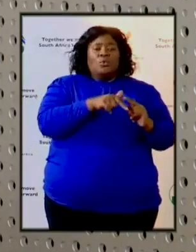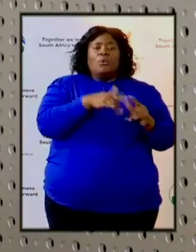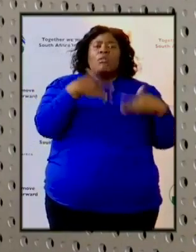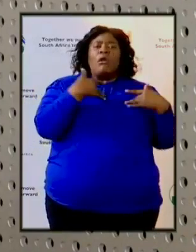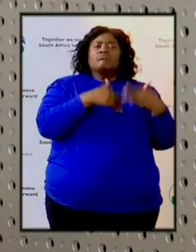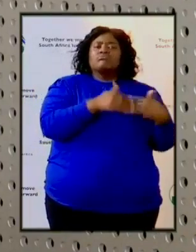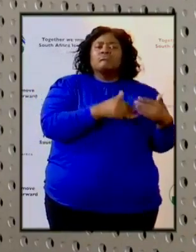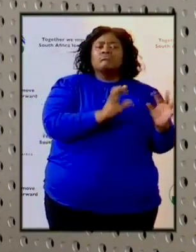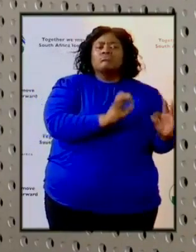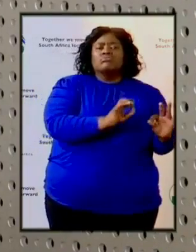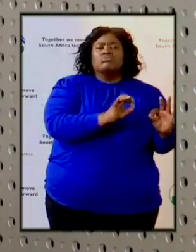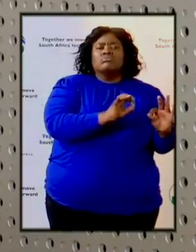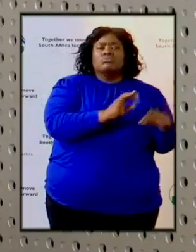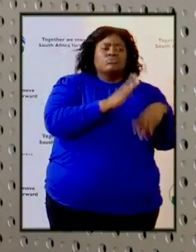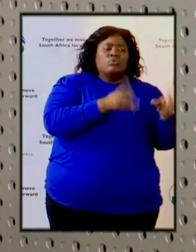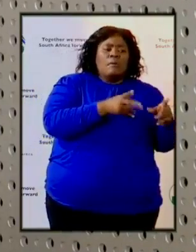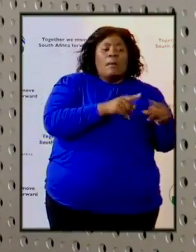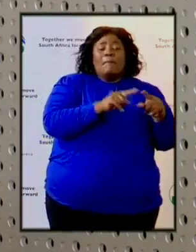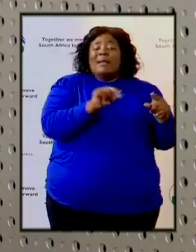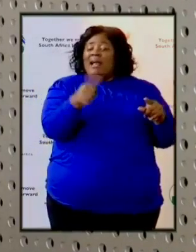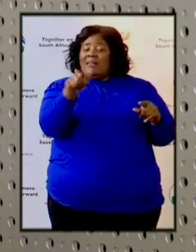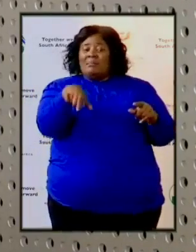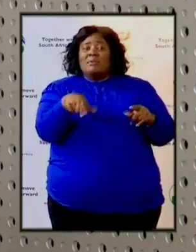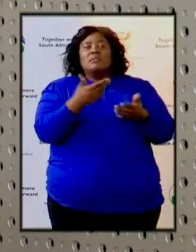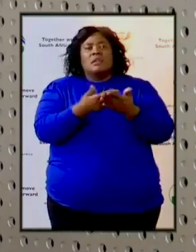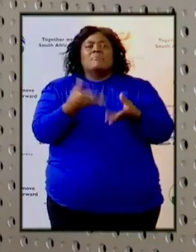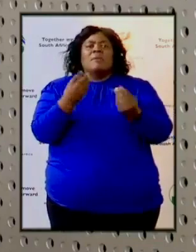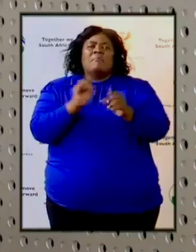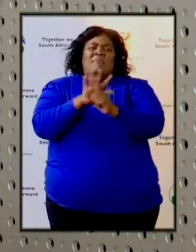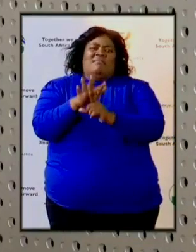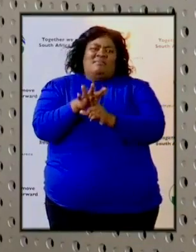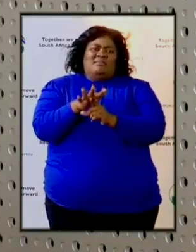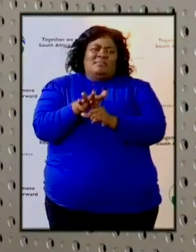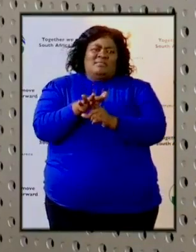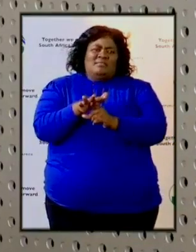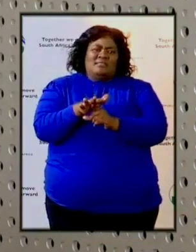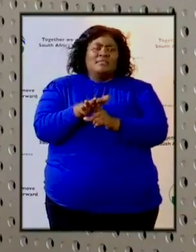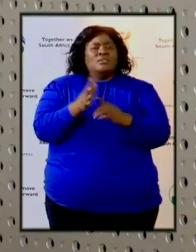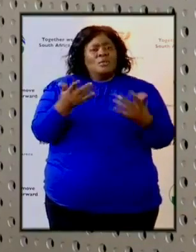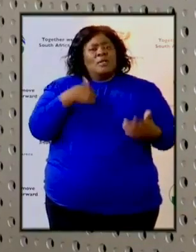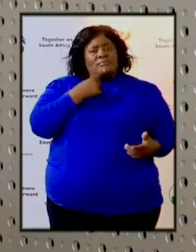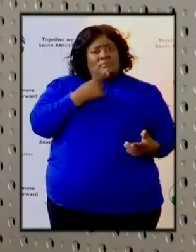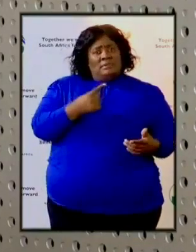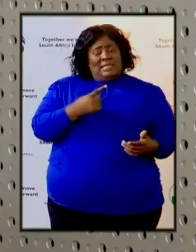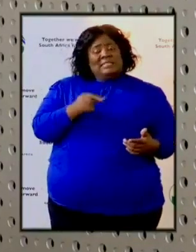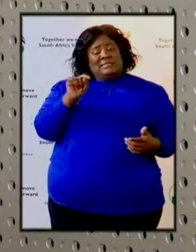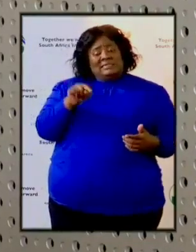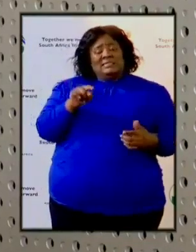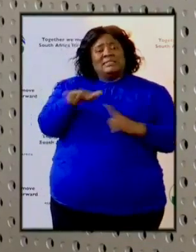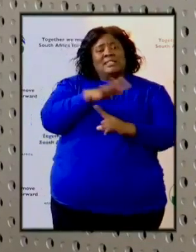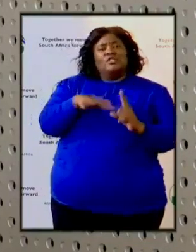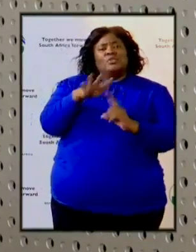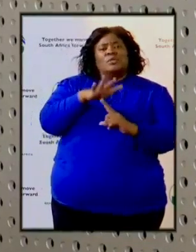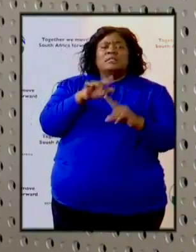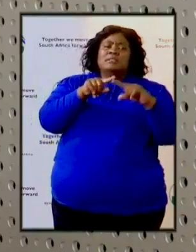better to try and do what needs to be done. And as I say, as the situation evolves, if things